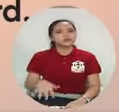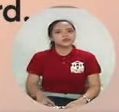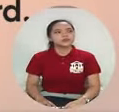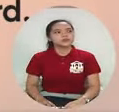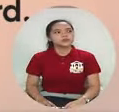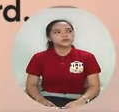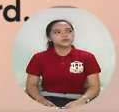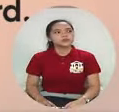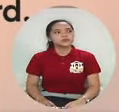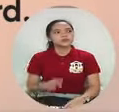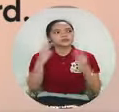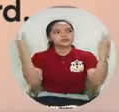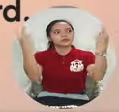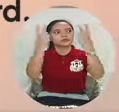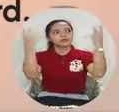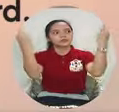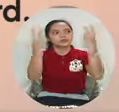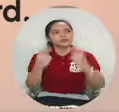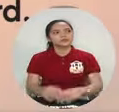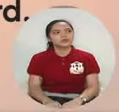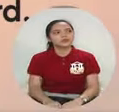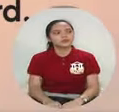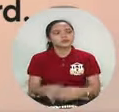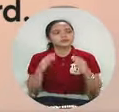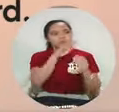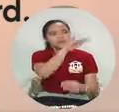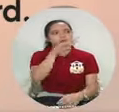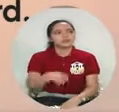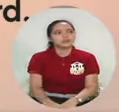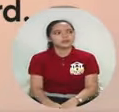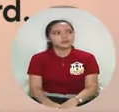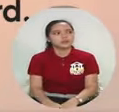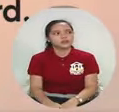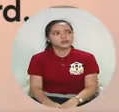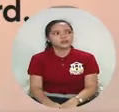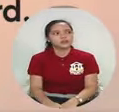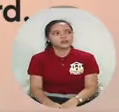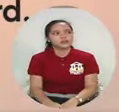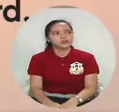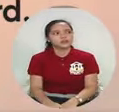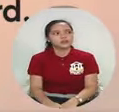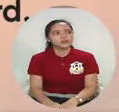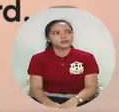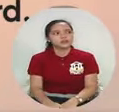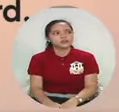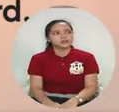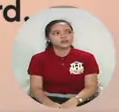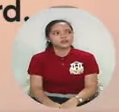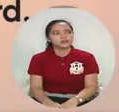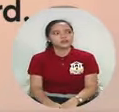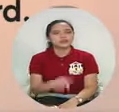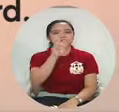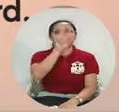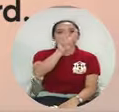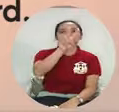brethren, be steadfast and movable, always abounding in the work of the Lord.